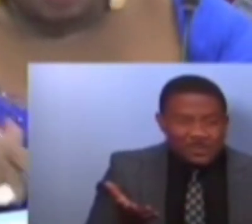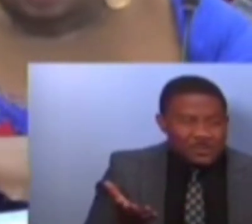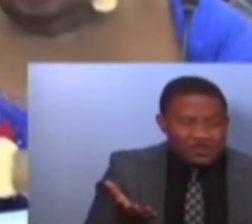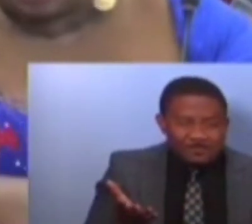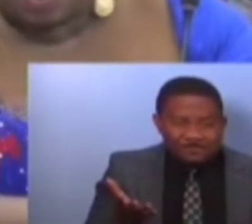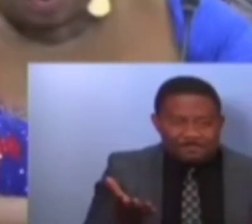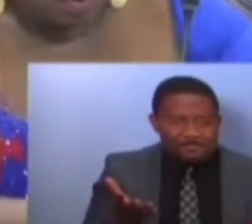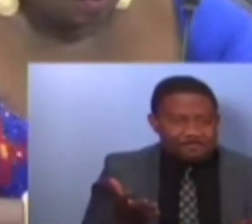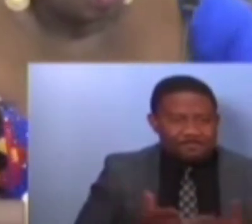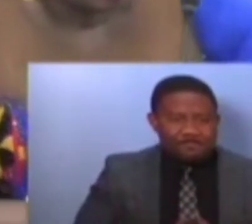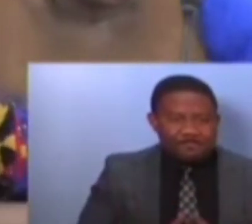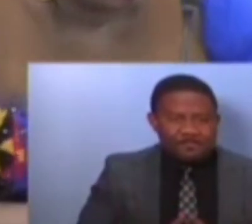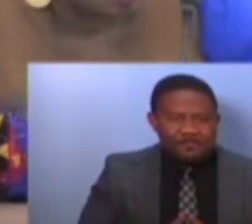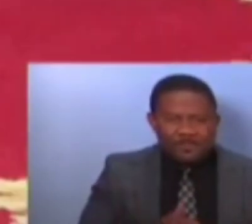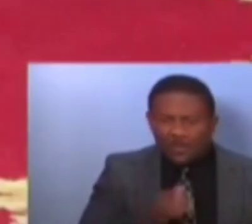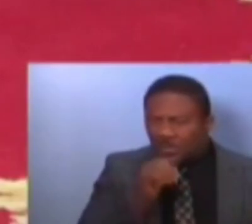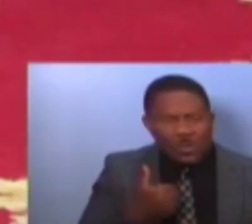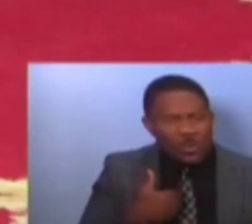There is no executive.